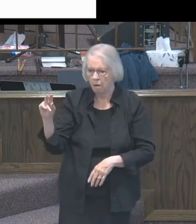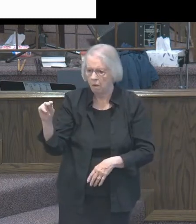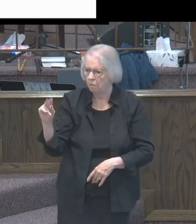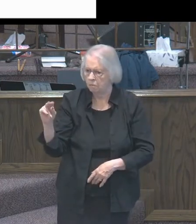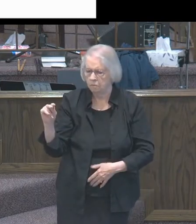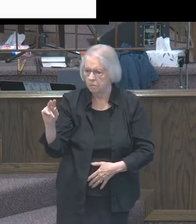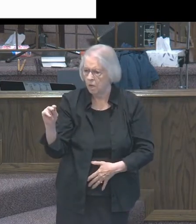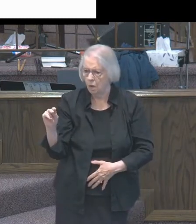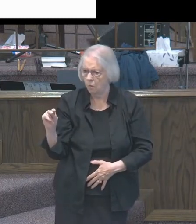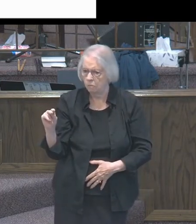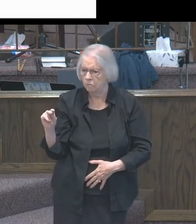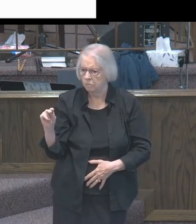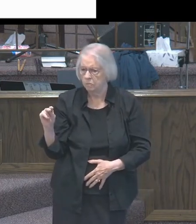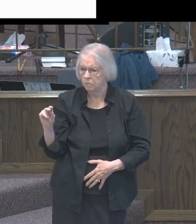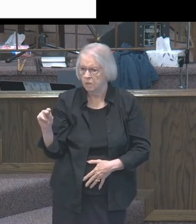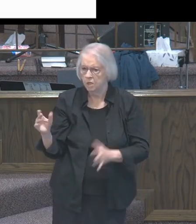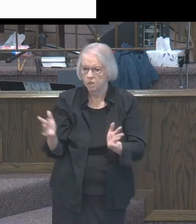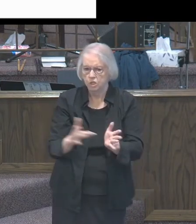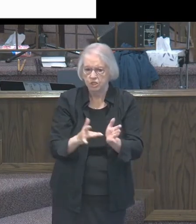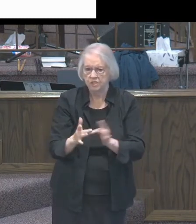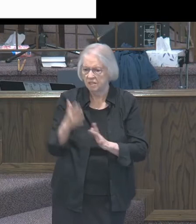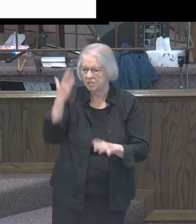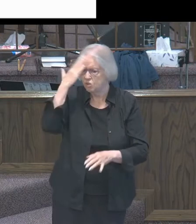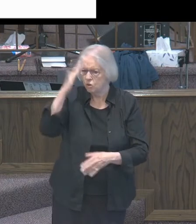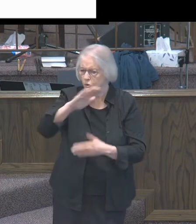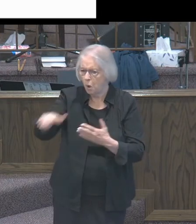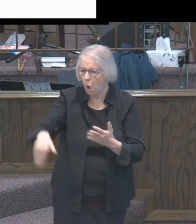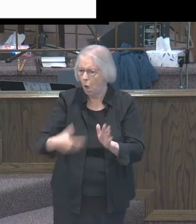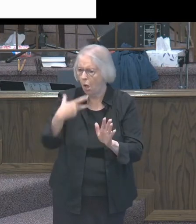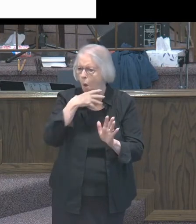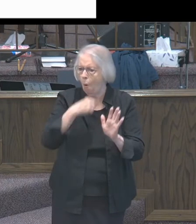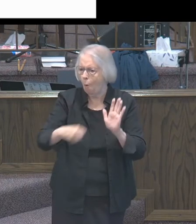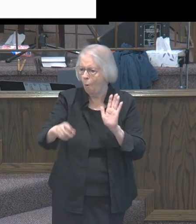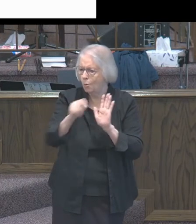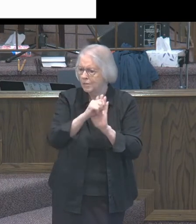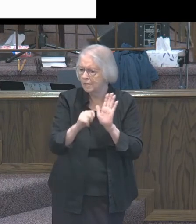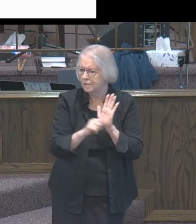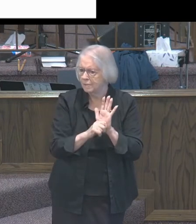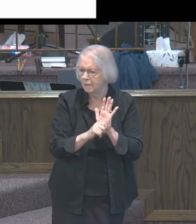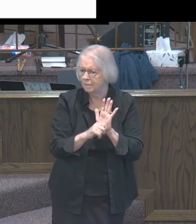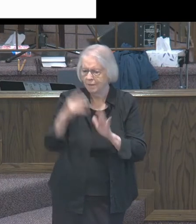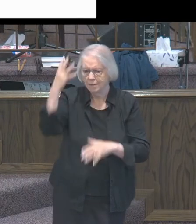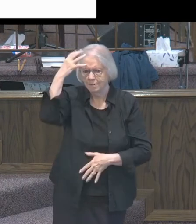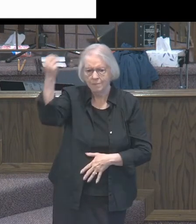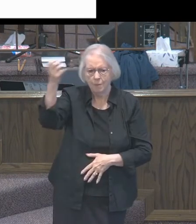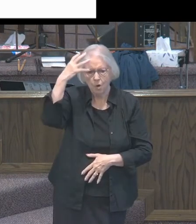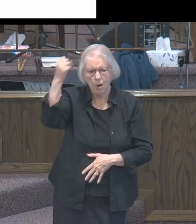prophets. So Jesus said, Jesus is just restating what the law and the prophets say. What do I mean by